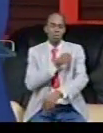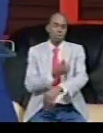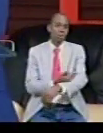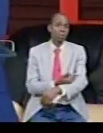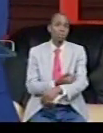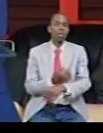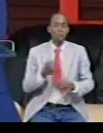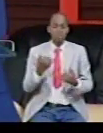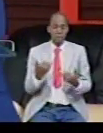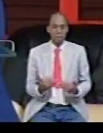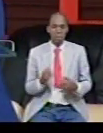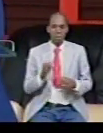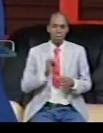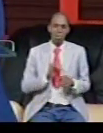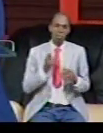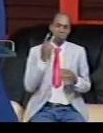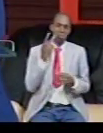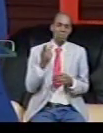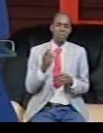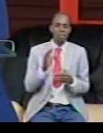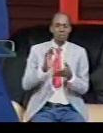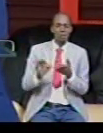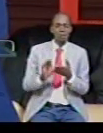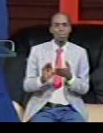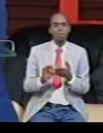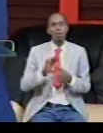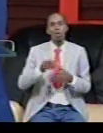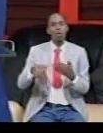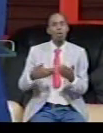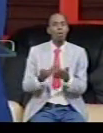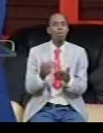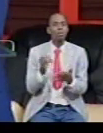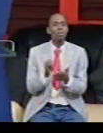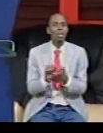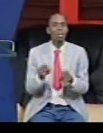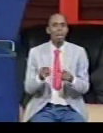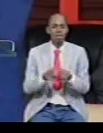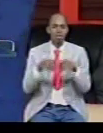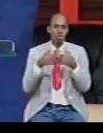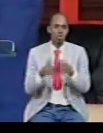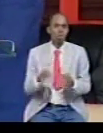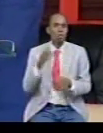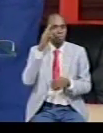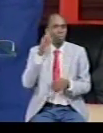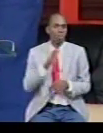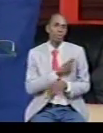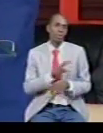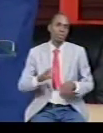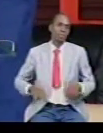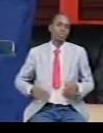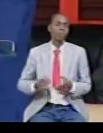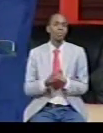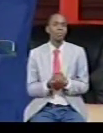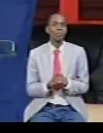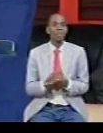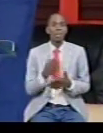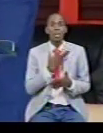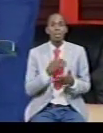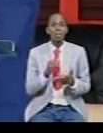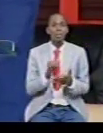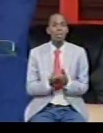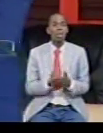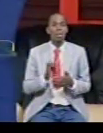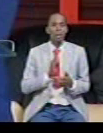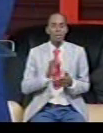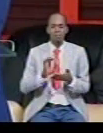counted that for loss because of Christ. It says, yea, doubtless, and I count all things